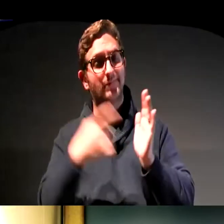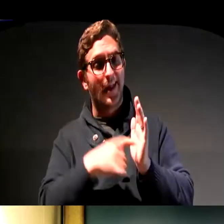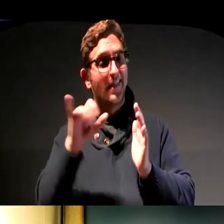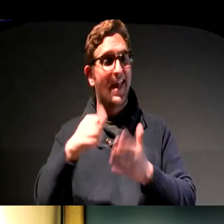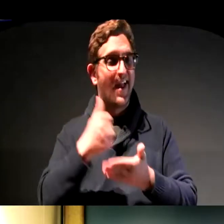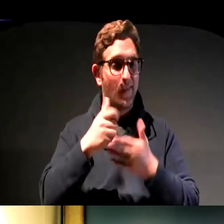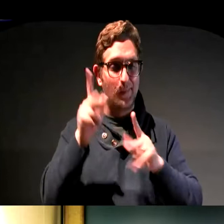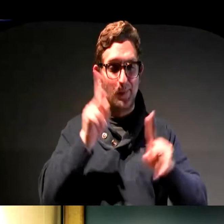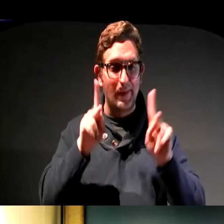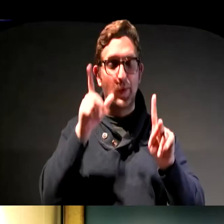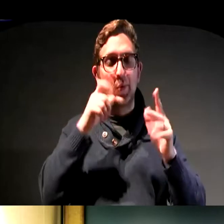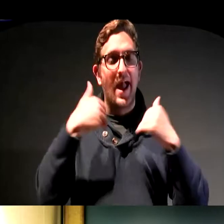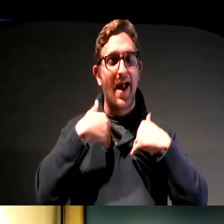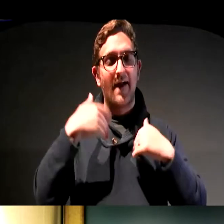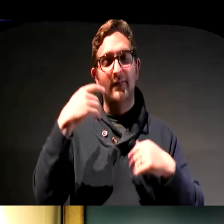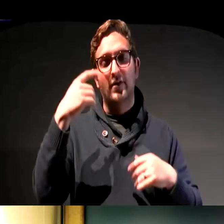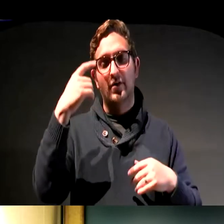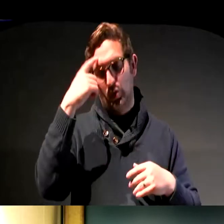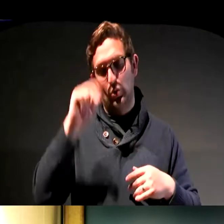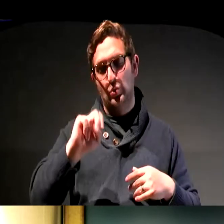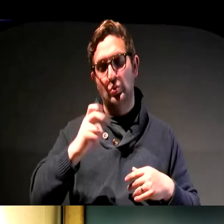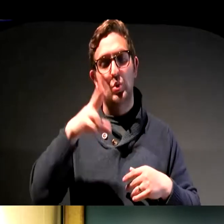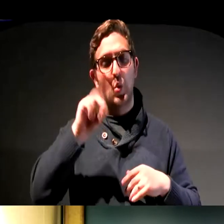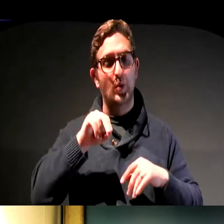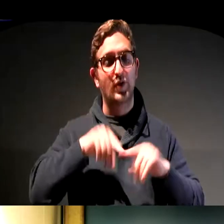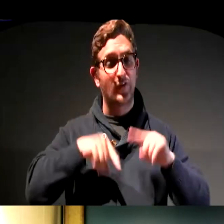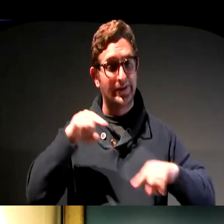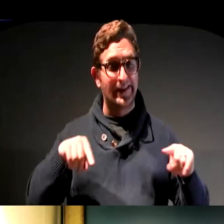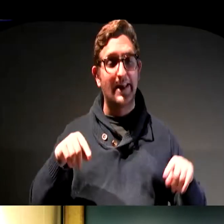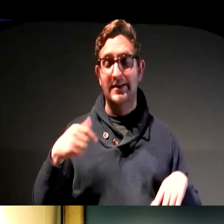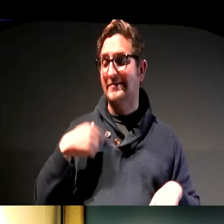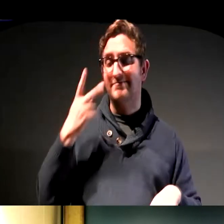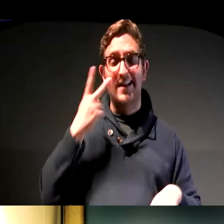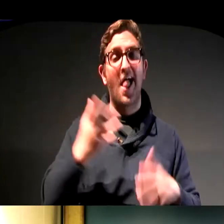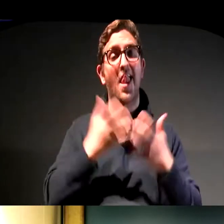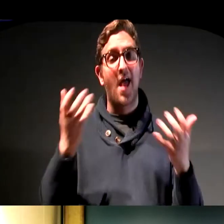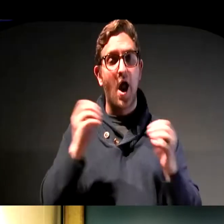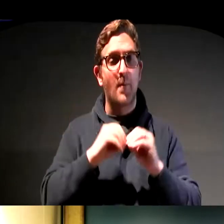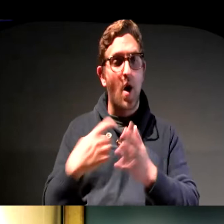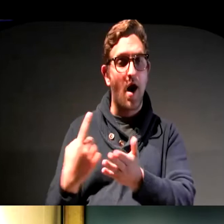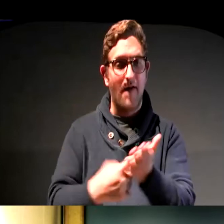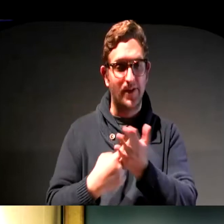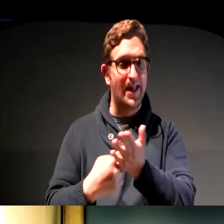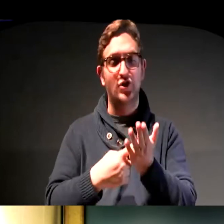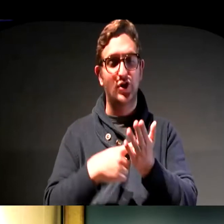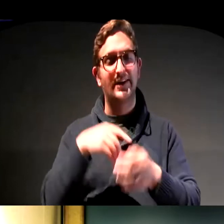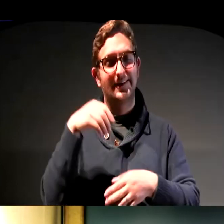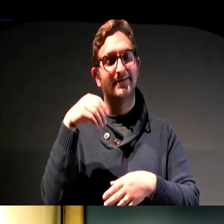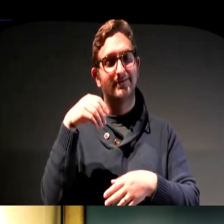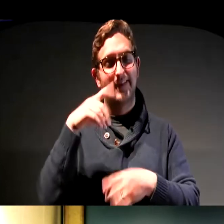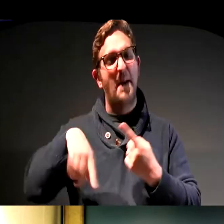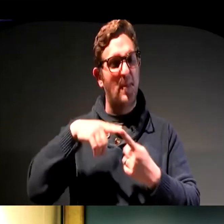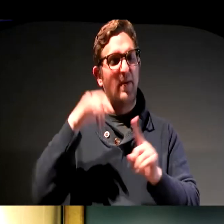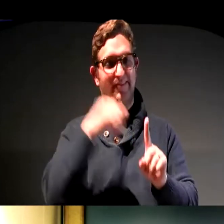who are neurodiverse get hired? Yeah, I'm starting to see a lot more conversation happening in the neurodiversity space. A